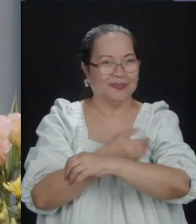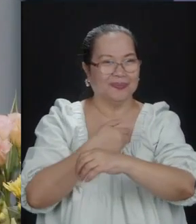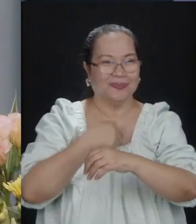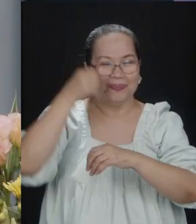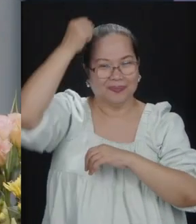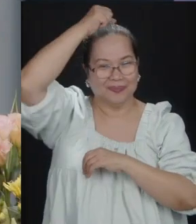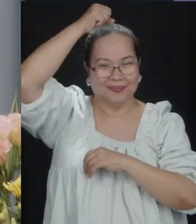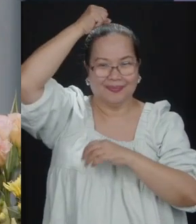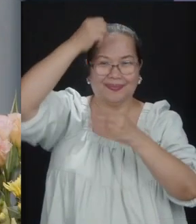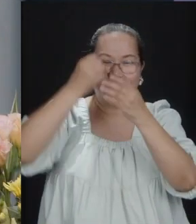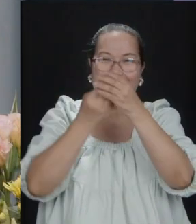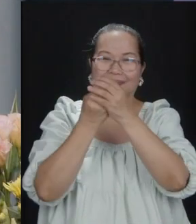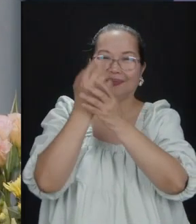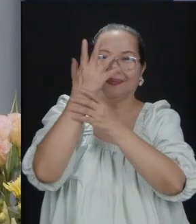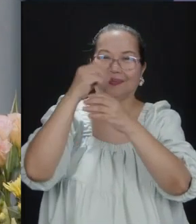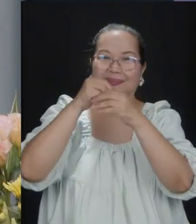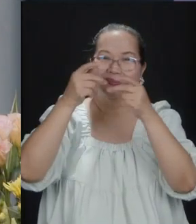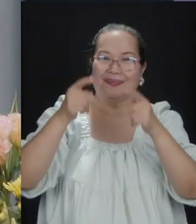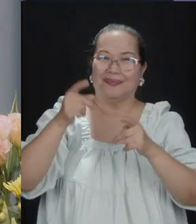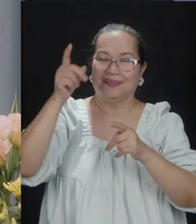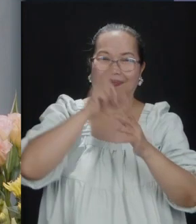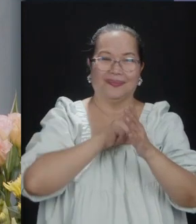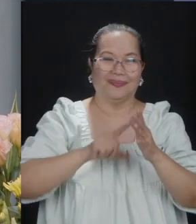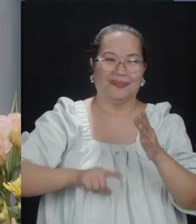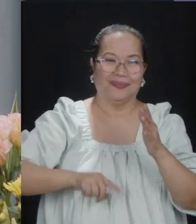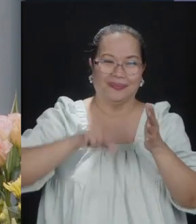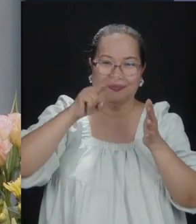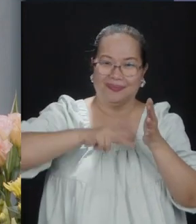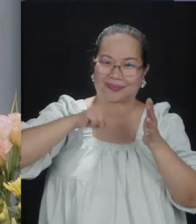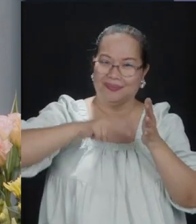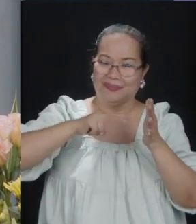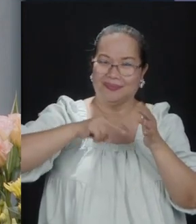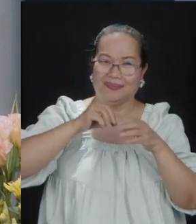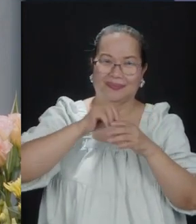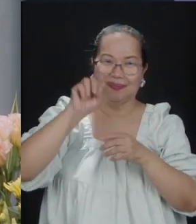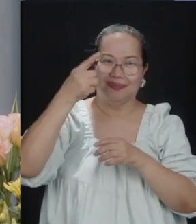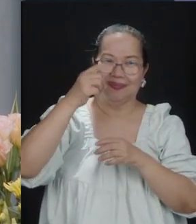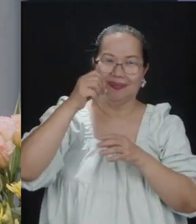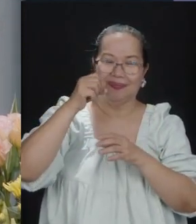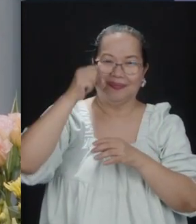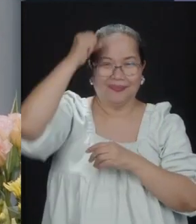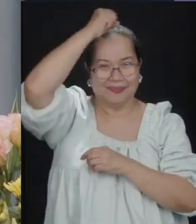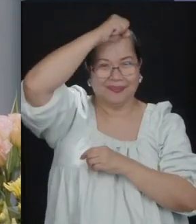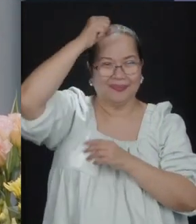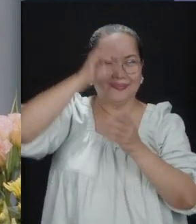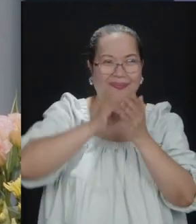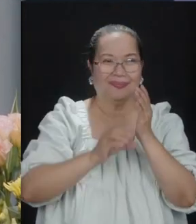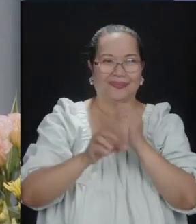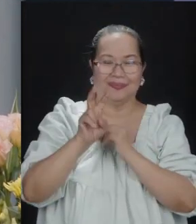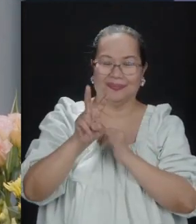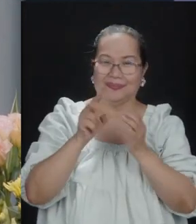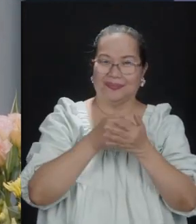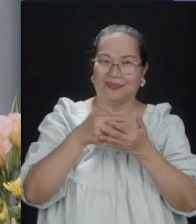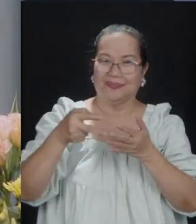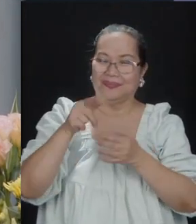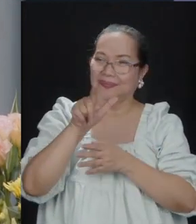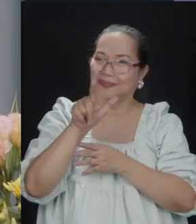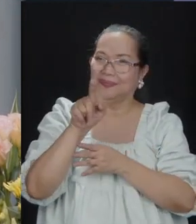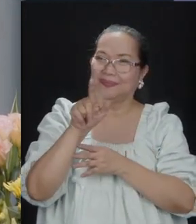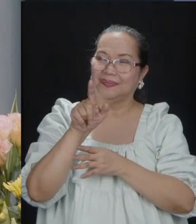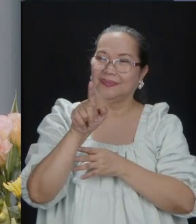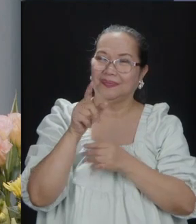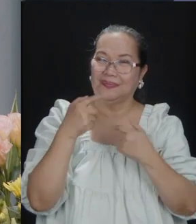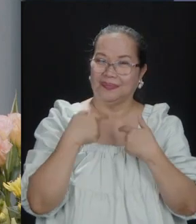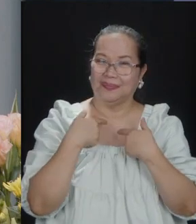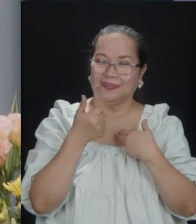grew in the presence of the Lord. You can read about that in 1 Samuel chapter 2, verse 21. And